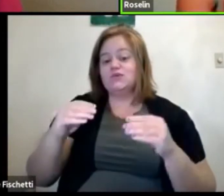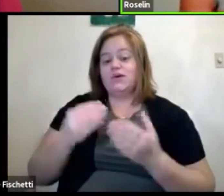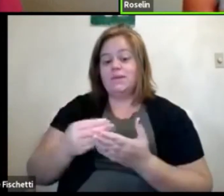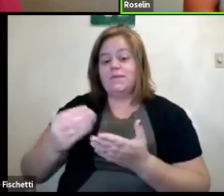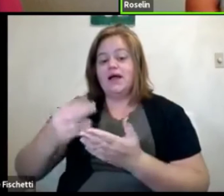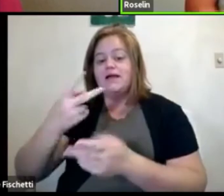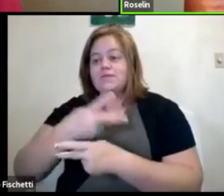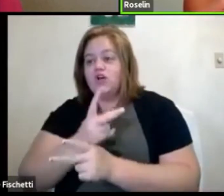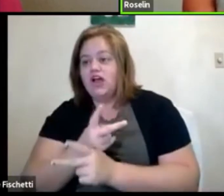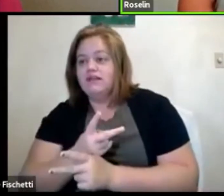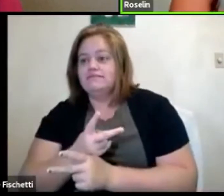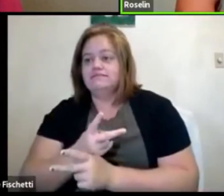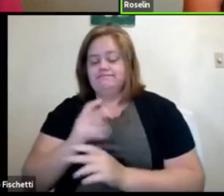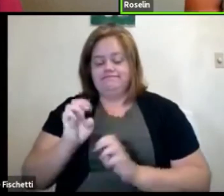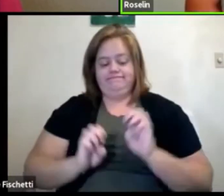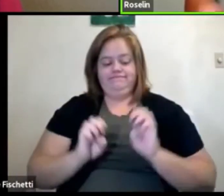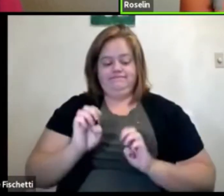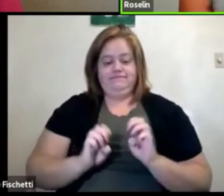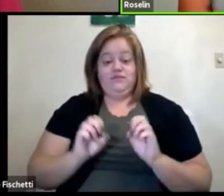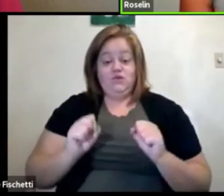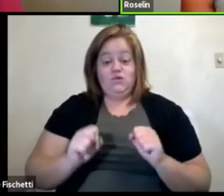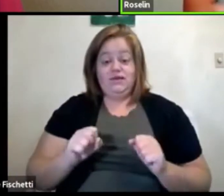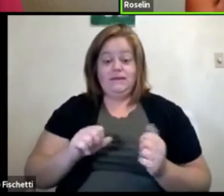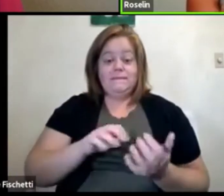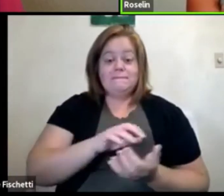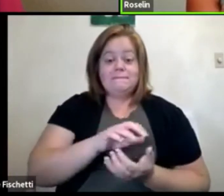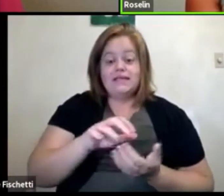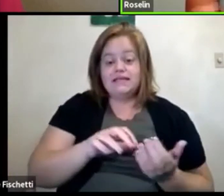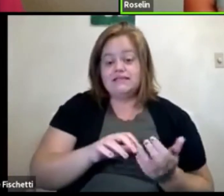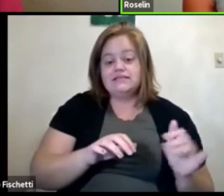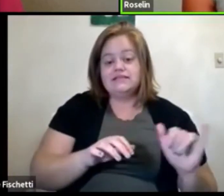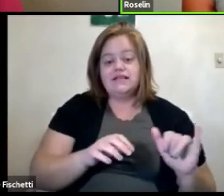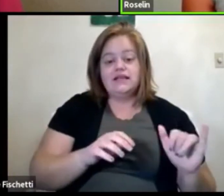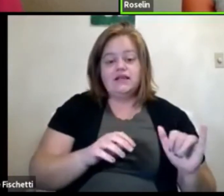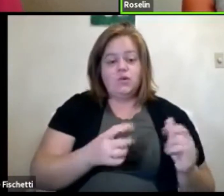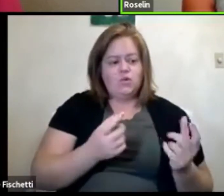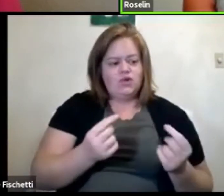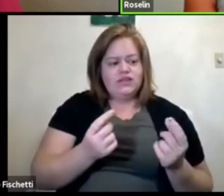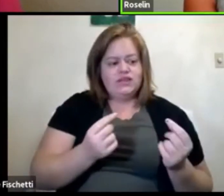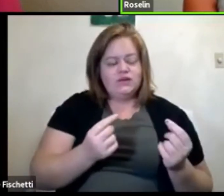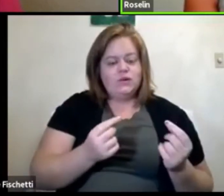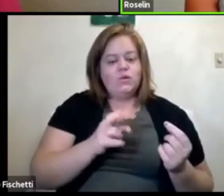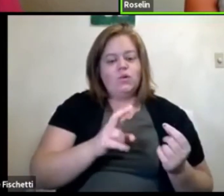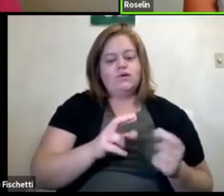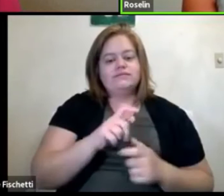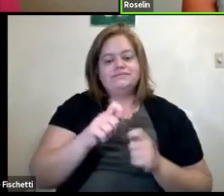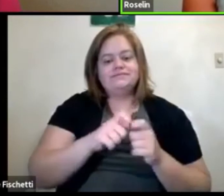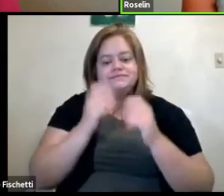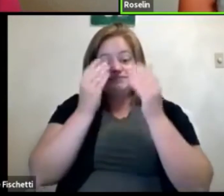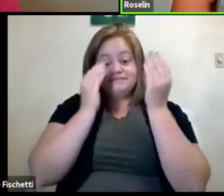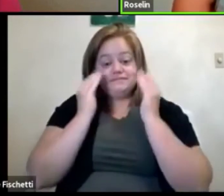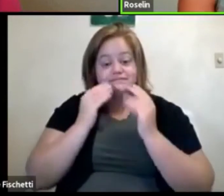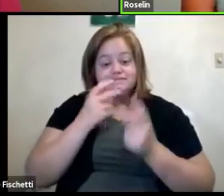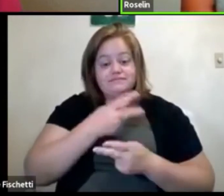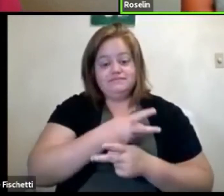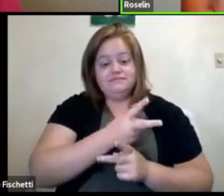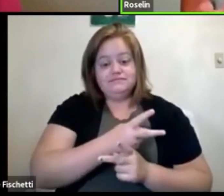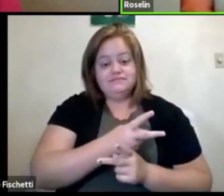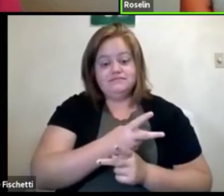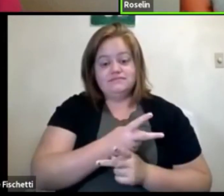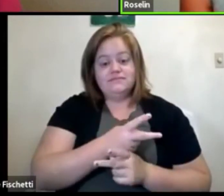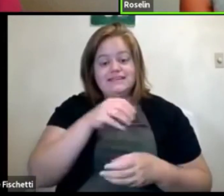how can you change. If you mix things, like what do they do? Also, like cosmetic products, the